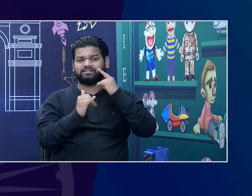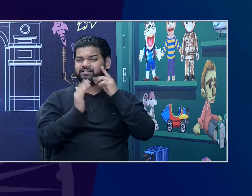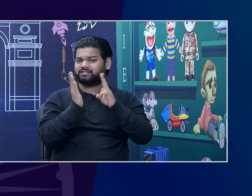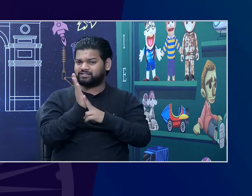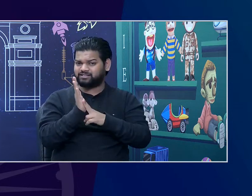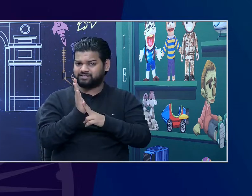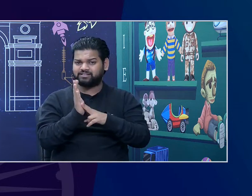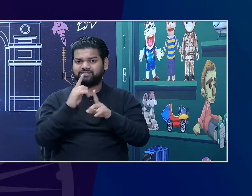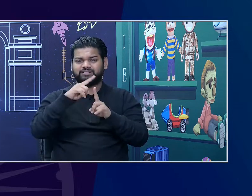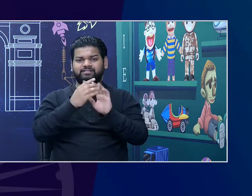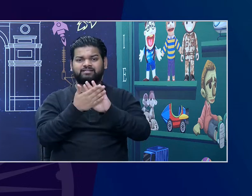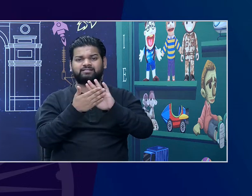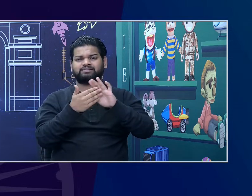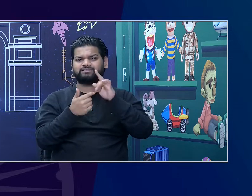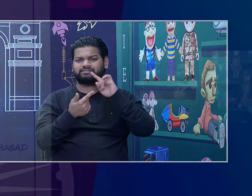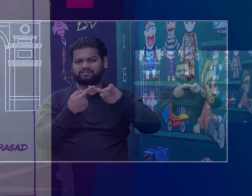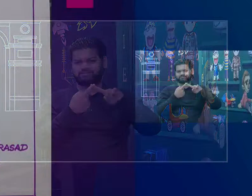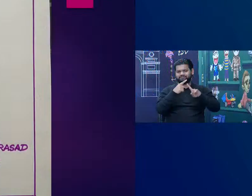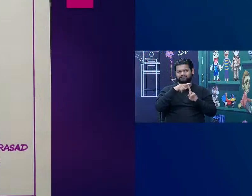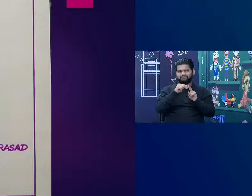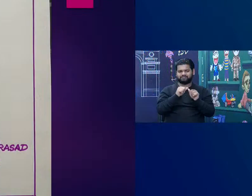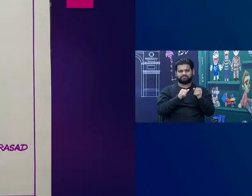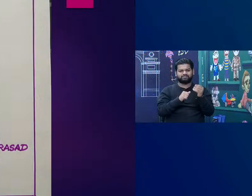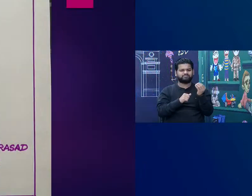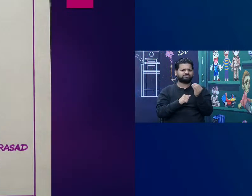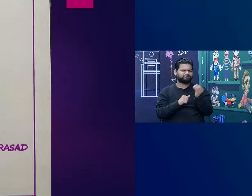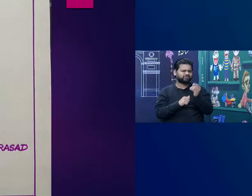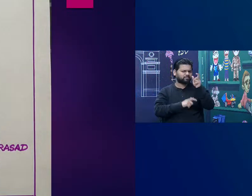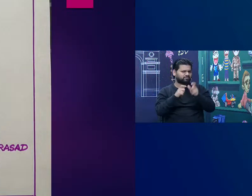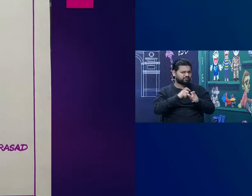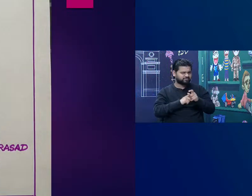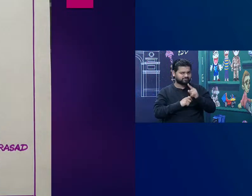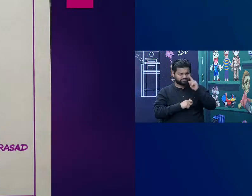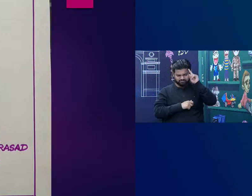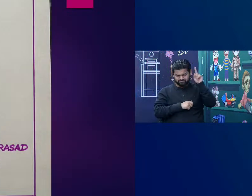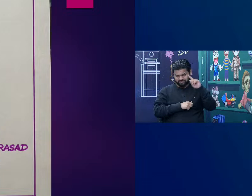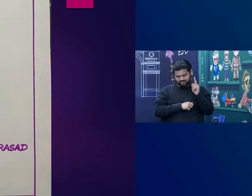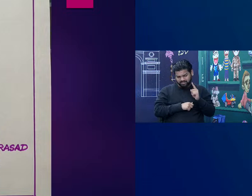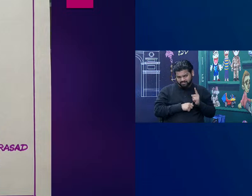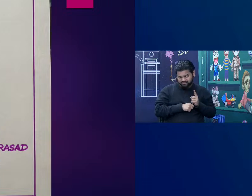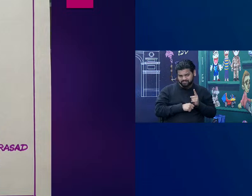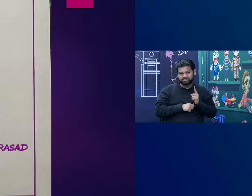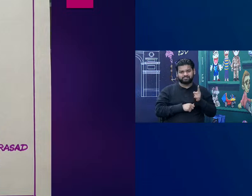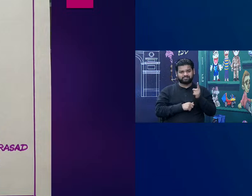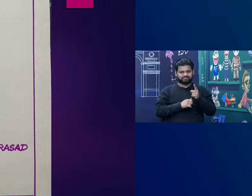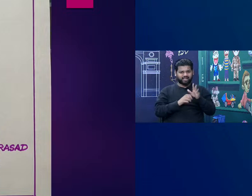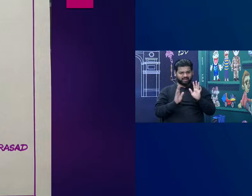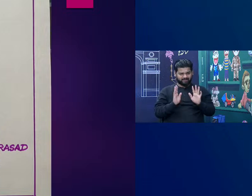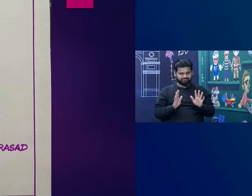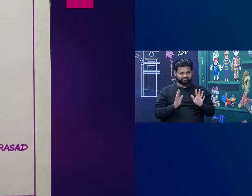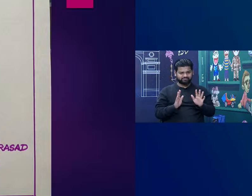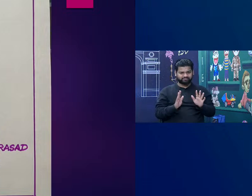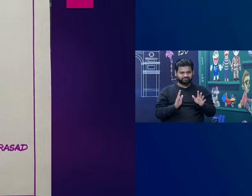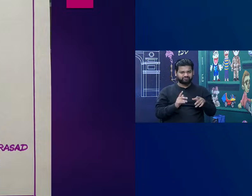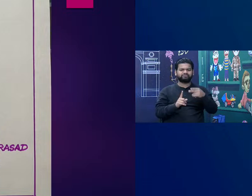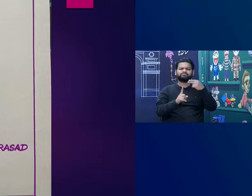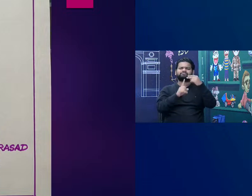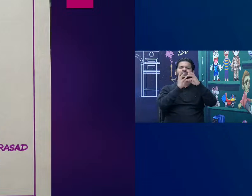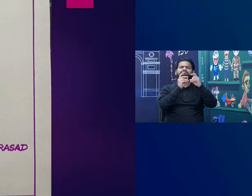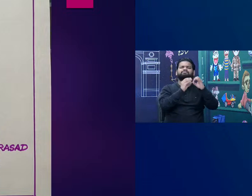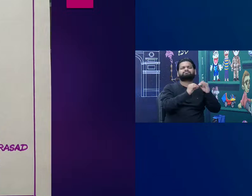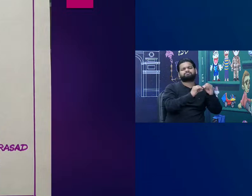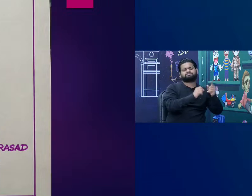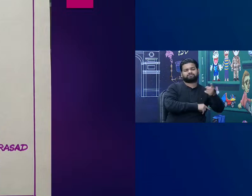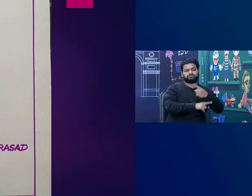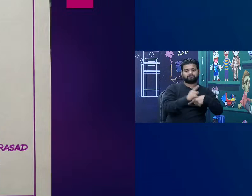sum. Some people have curly brown hair through proper brushing. Here, as you remember,